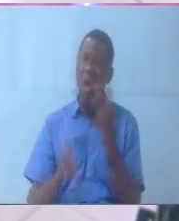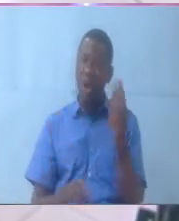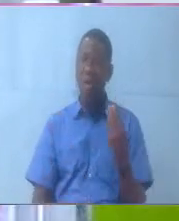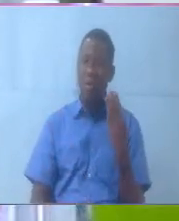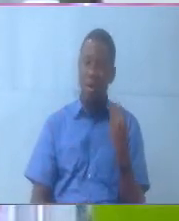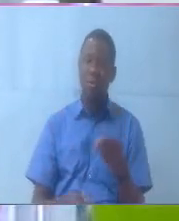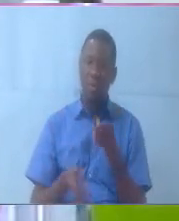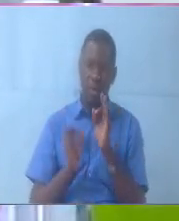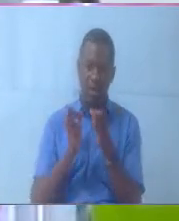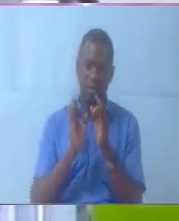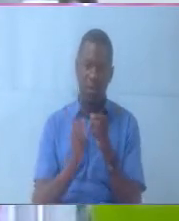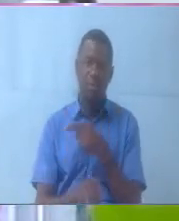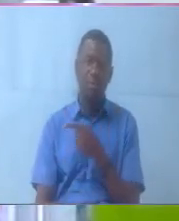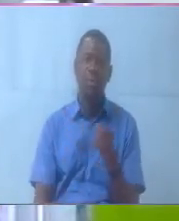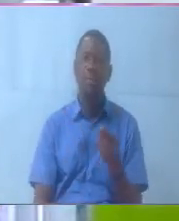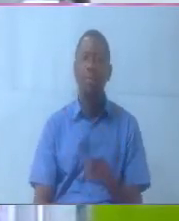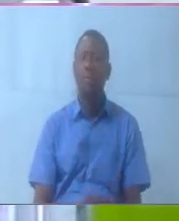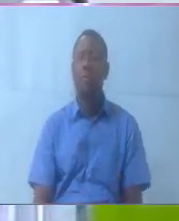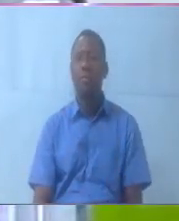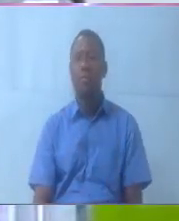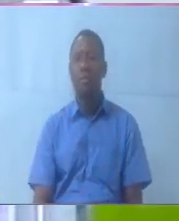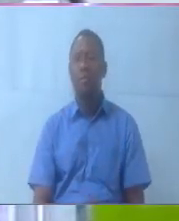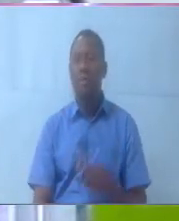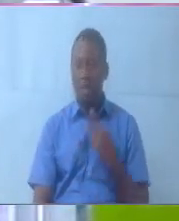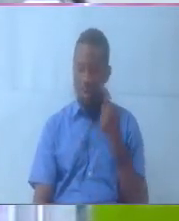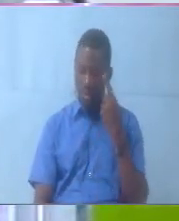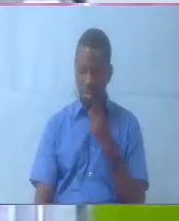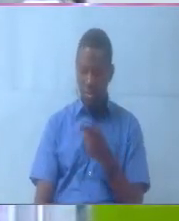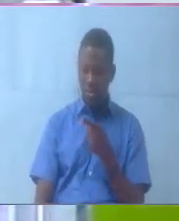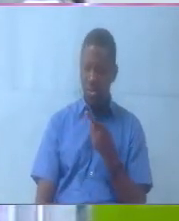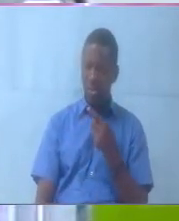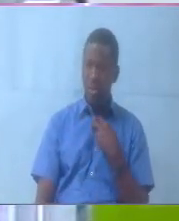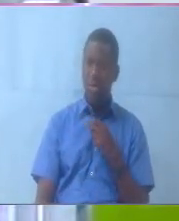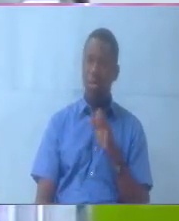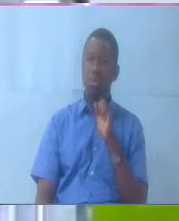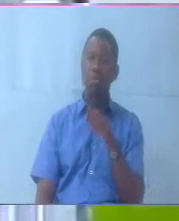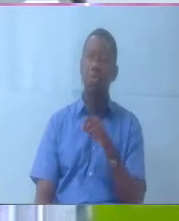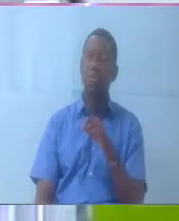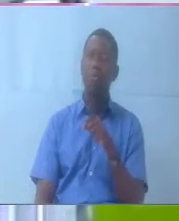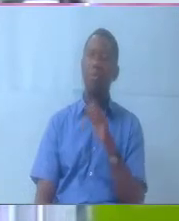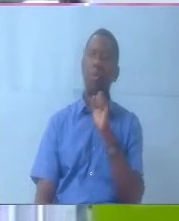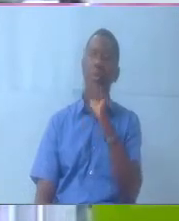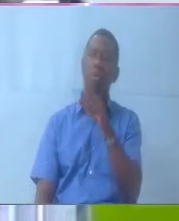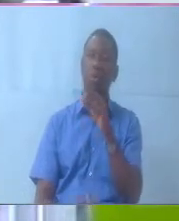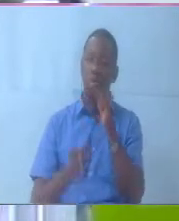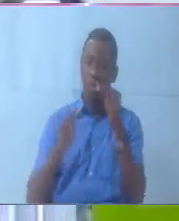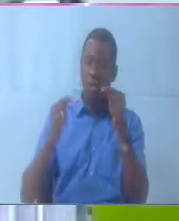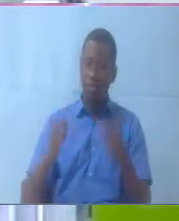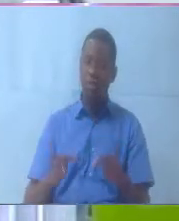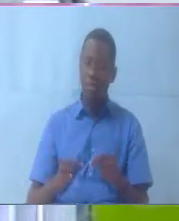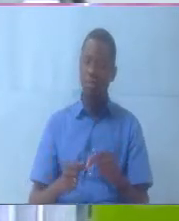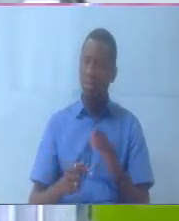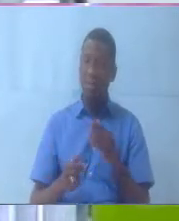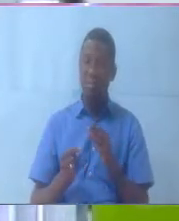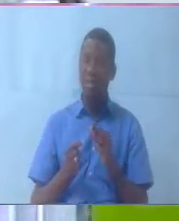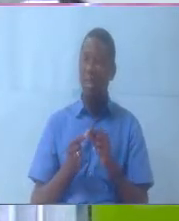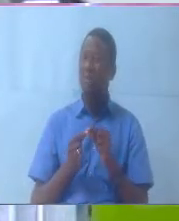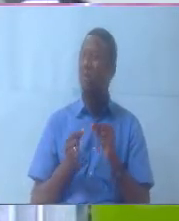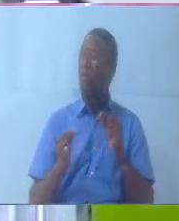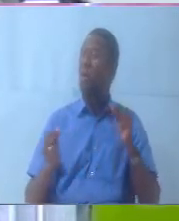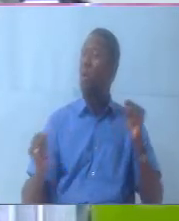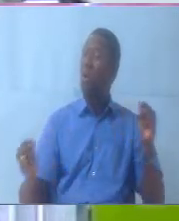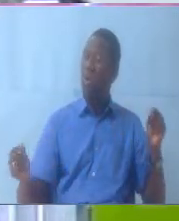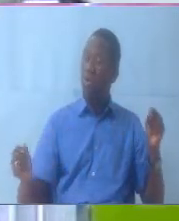And I noticed that some of the statements could be fairly lengthy. You can, where you think